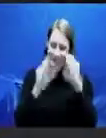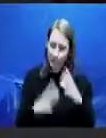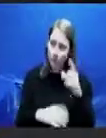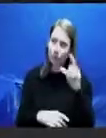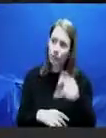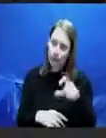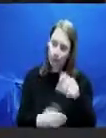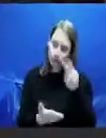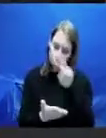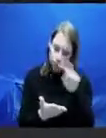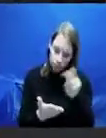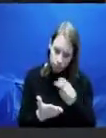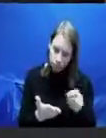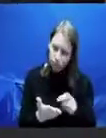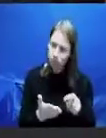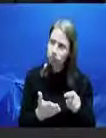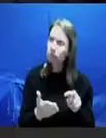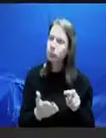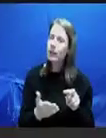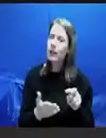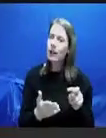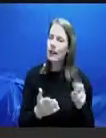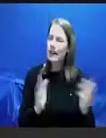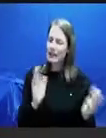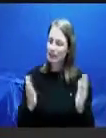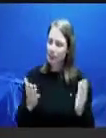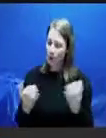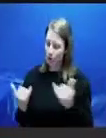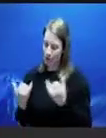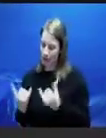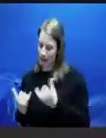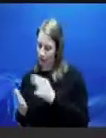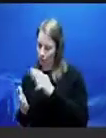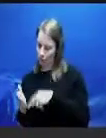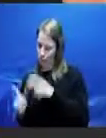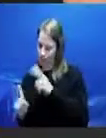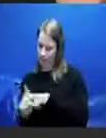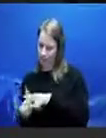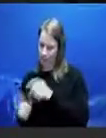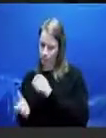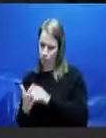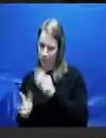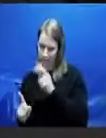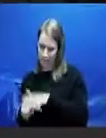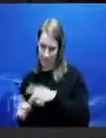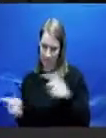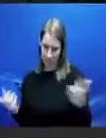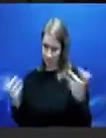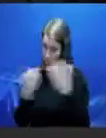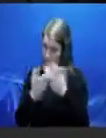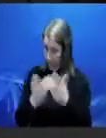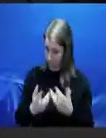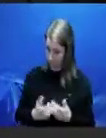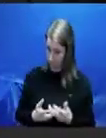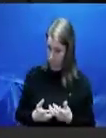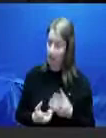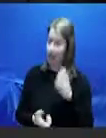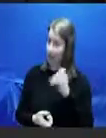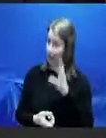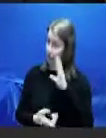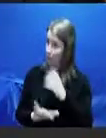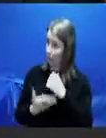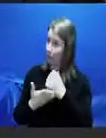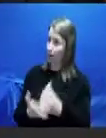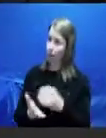but looking at their writing assignments, their reading assignments, and trying to figure out, are these activities going to help students master the